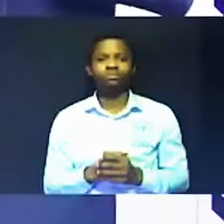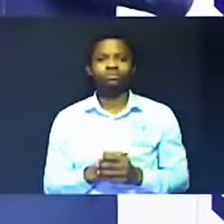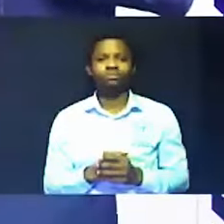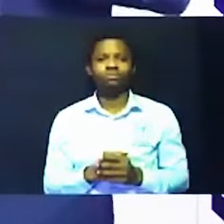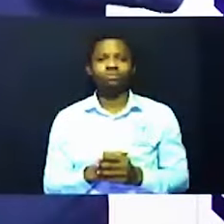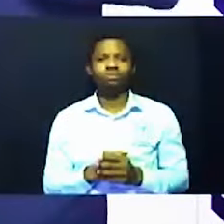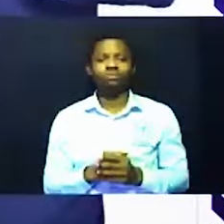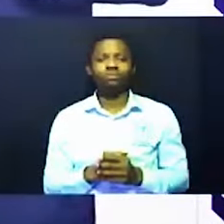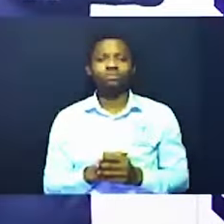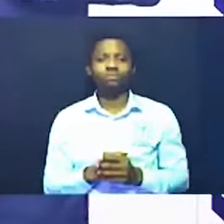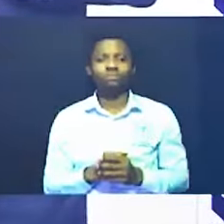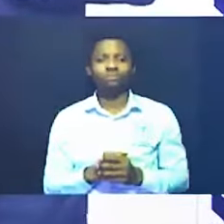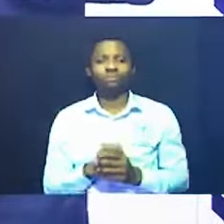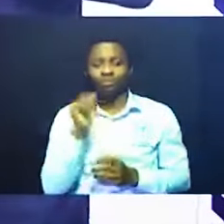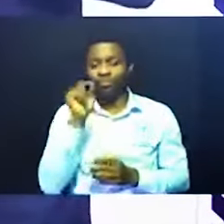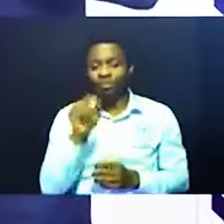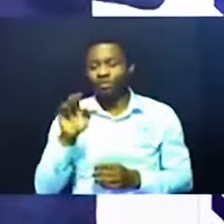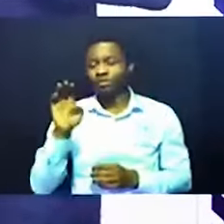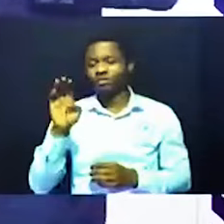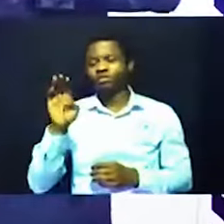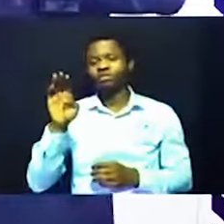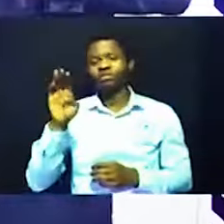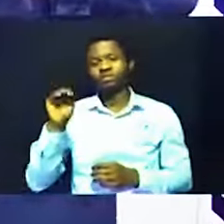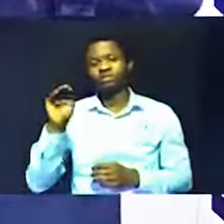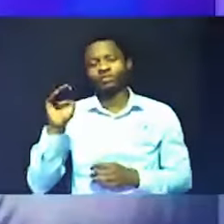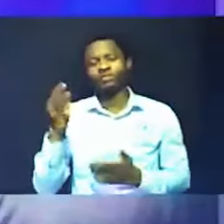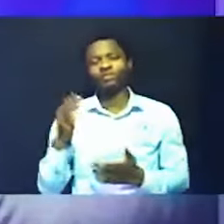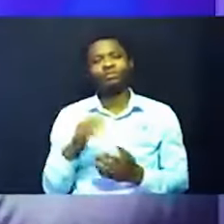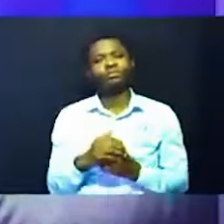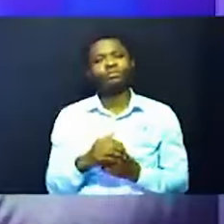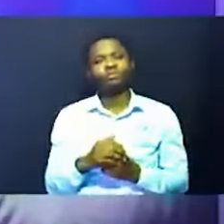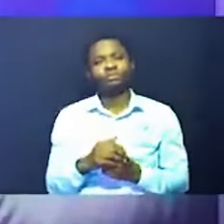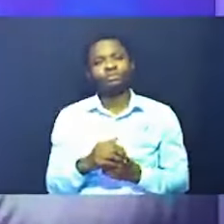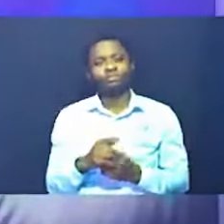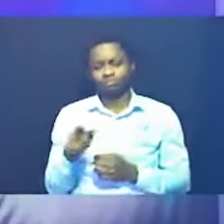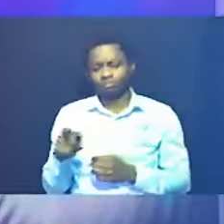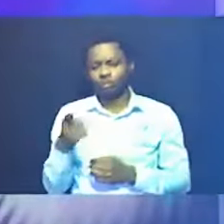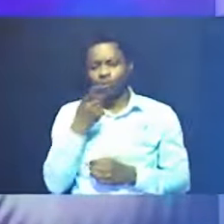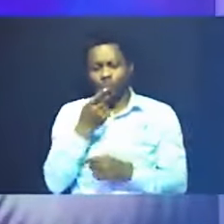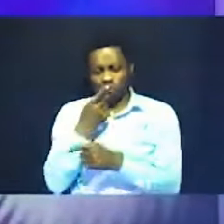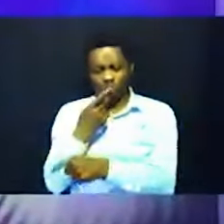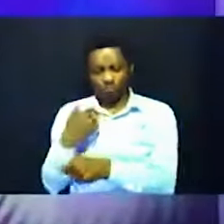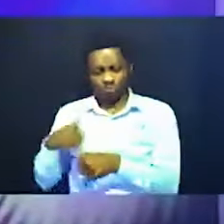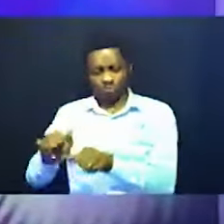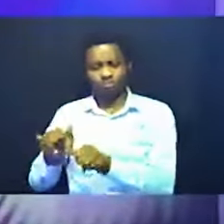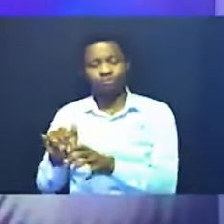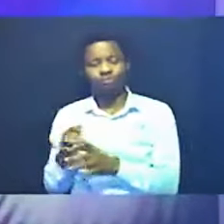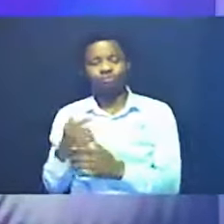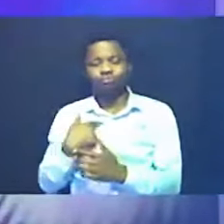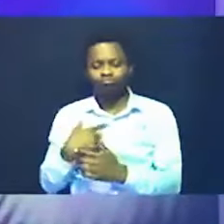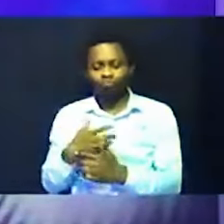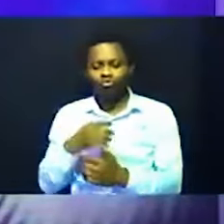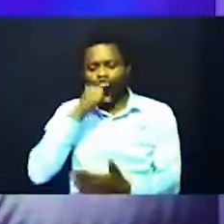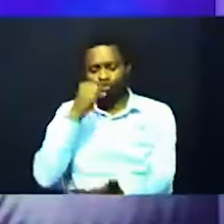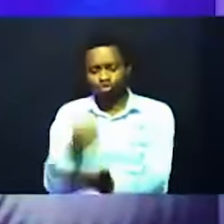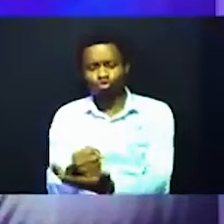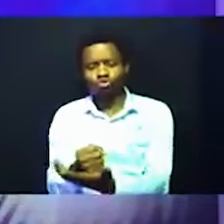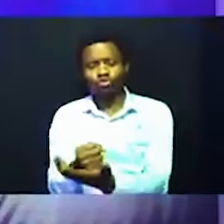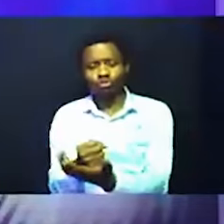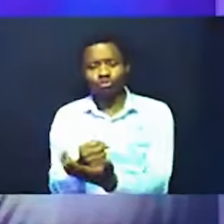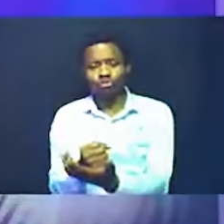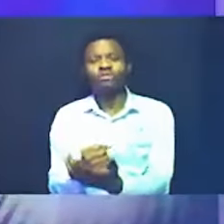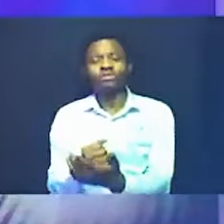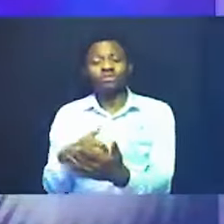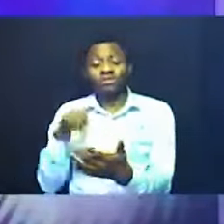sister now verse 14 this is Paul says I am con me